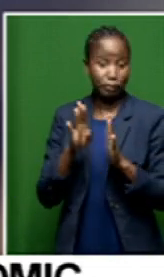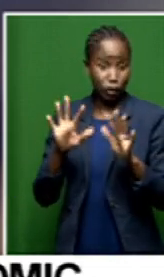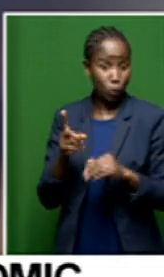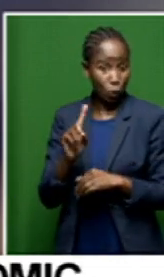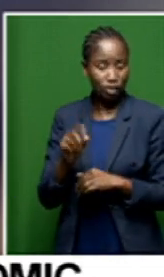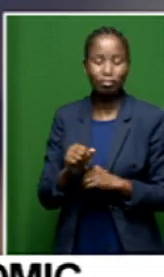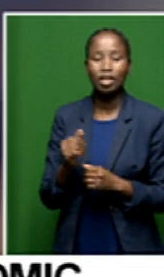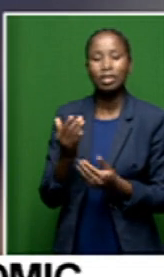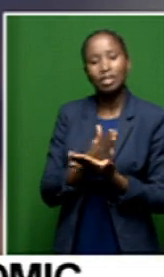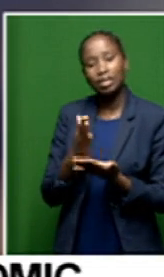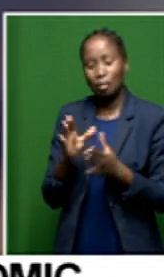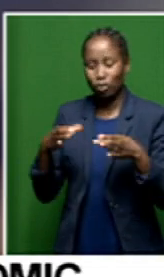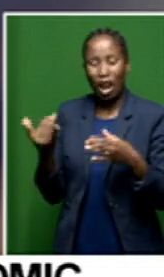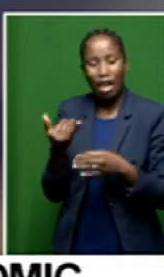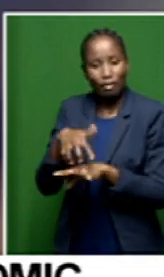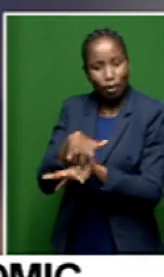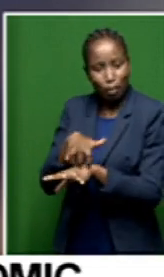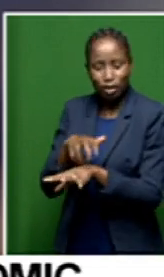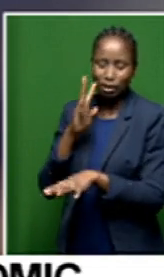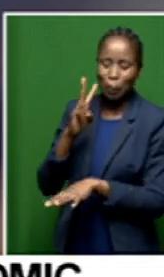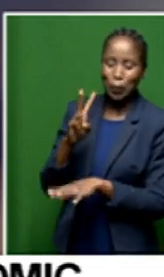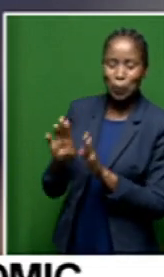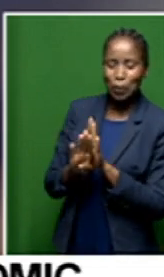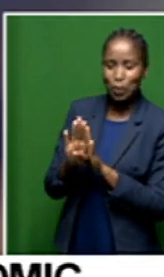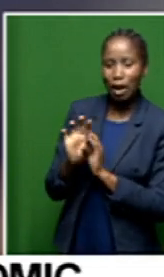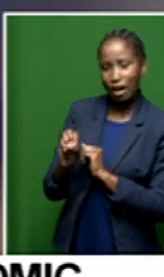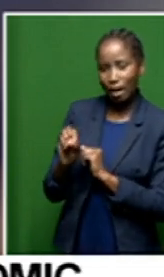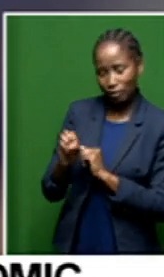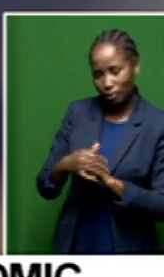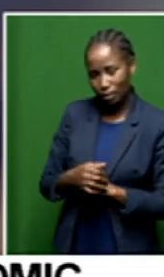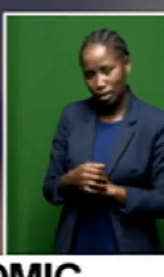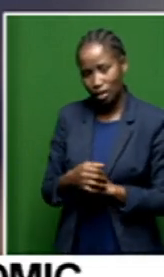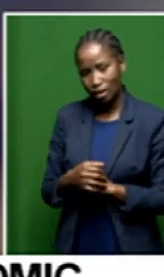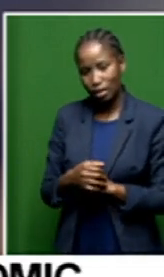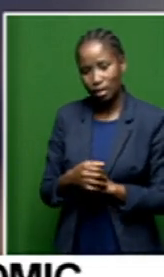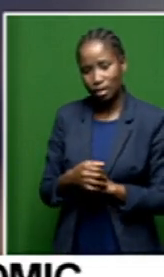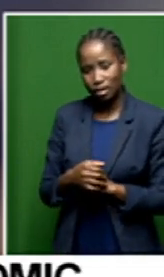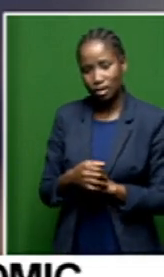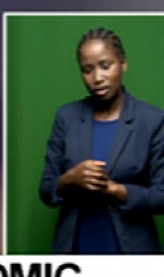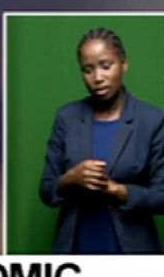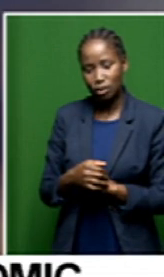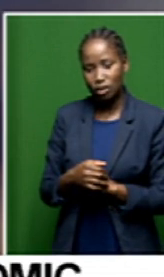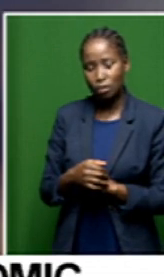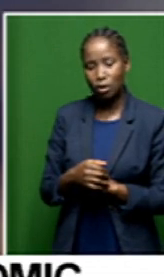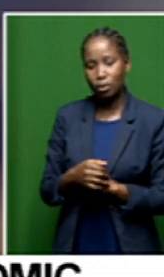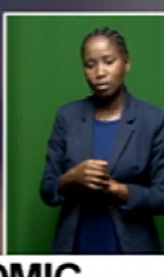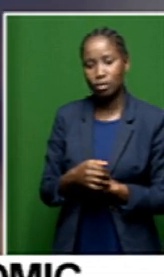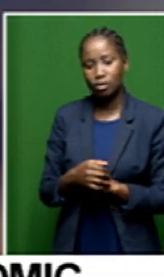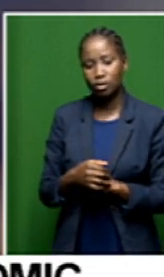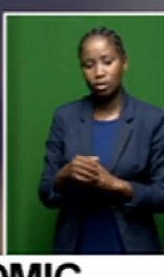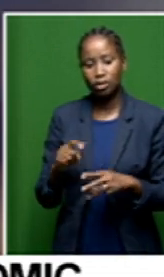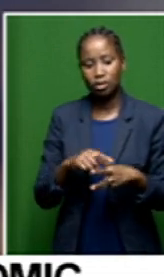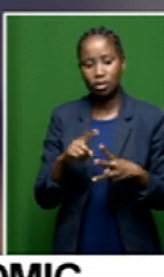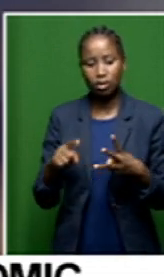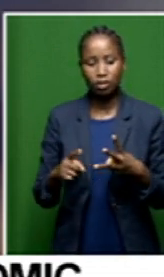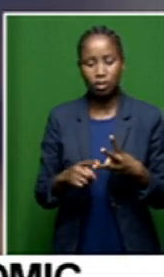sectors like agriculture are starting to look a little bit better. And we saw, of course, our telco and transport sector also coming up